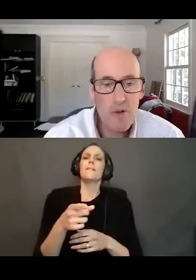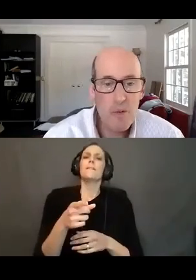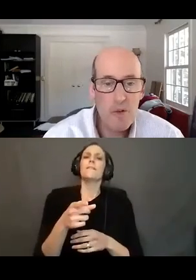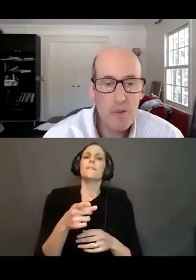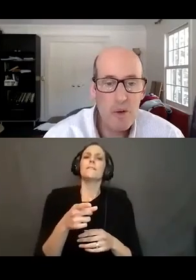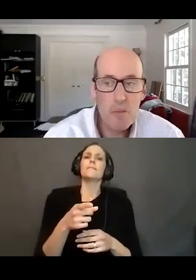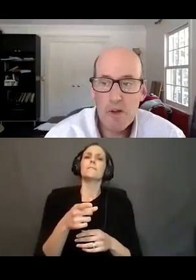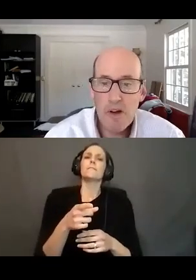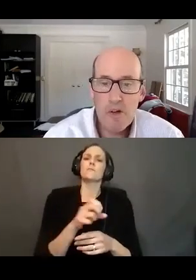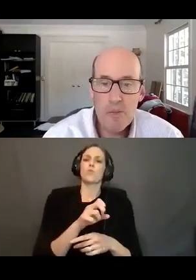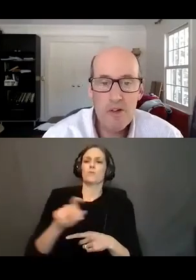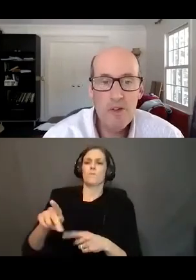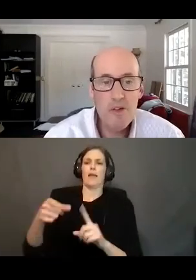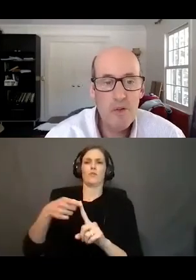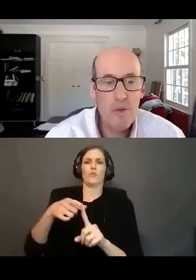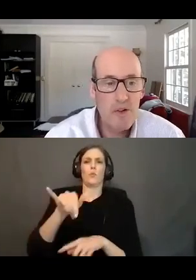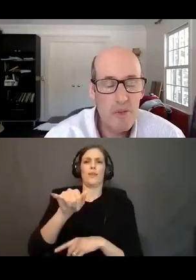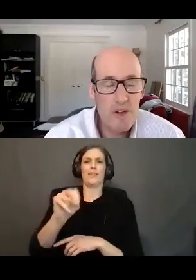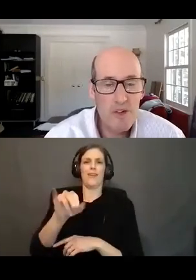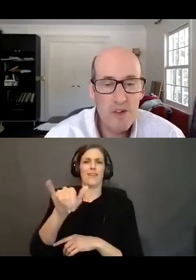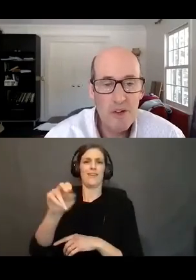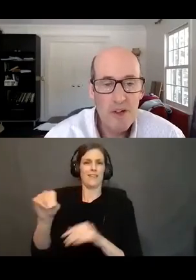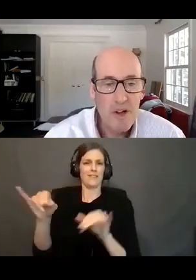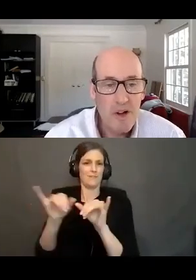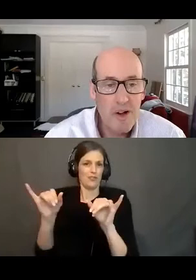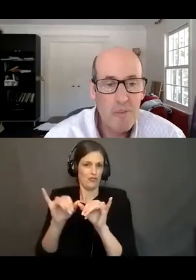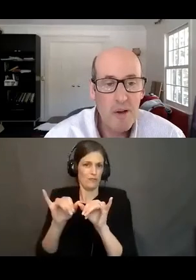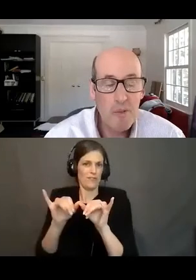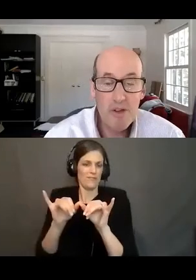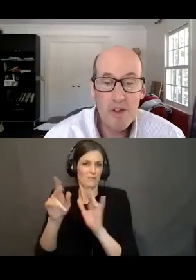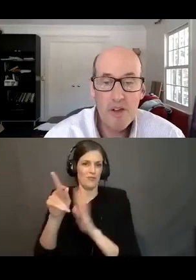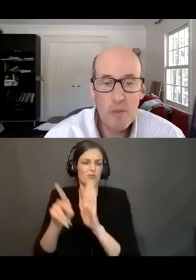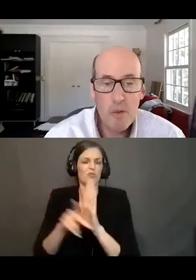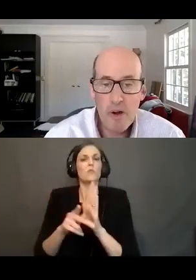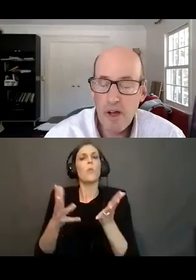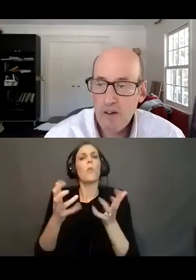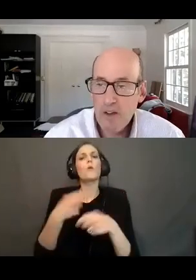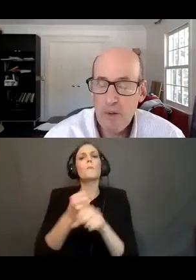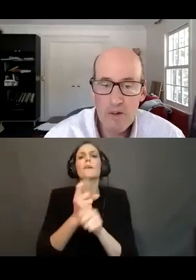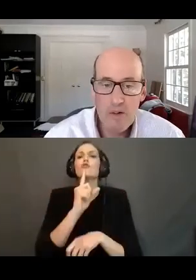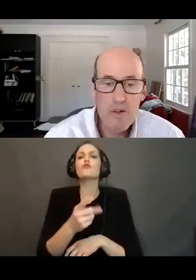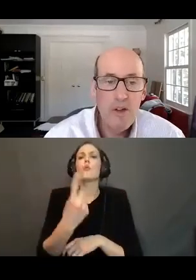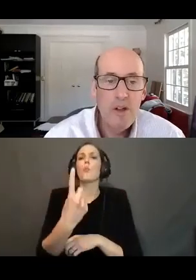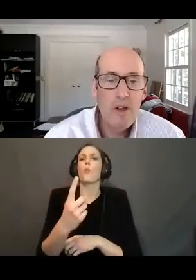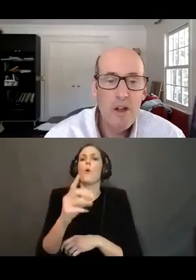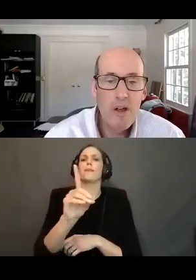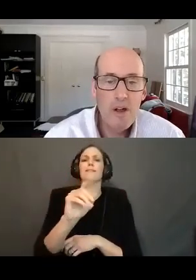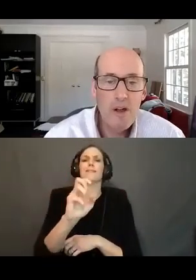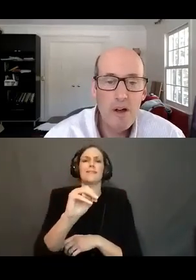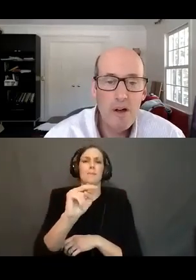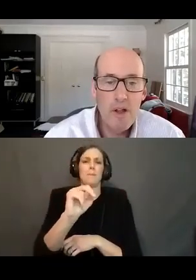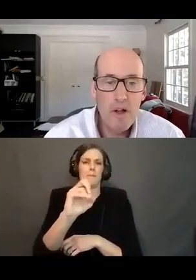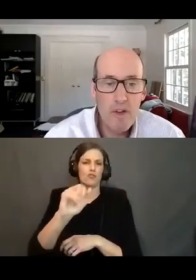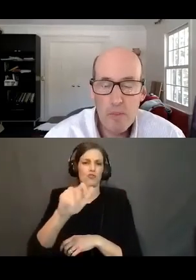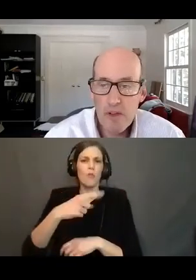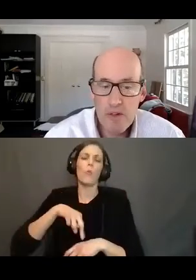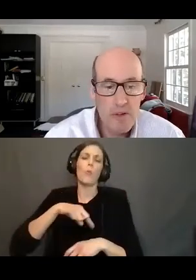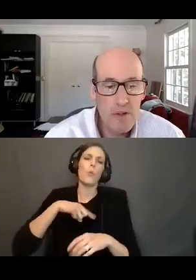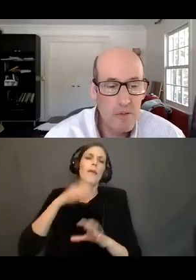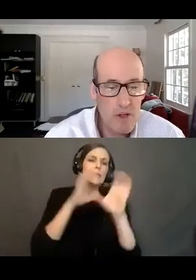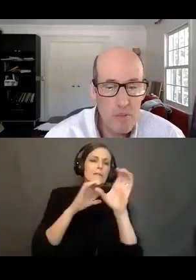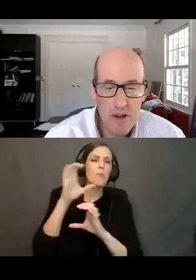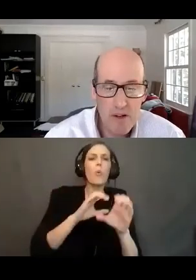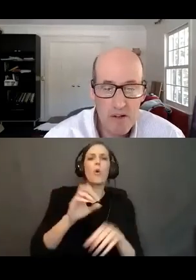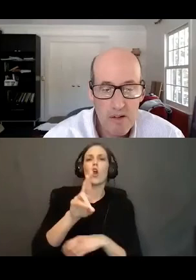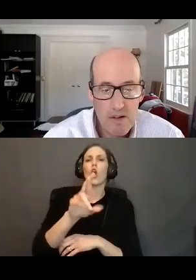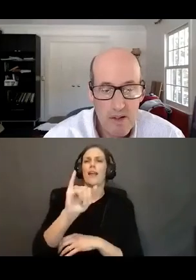measurement principles. We worked pretty hard to make sure this was one-dimensional. And we did explore IRT measures of this measure. You